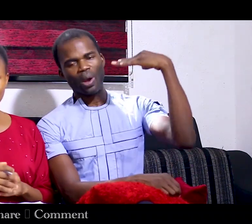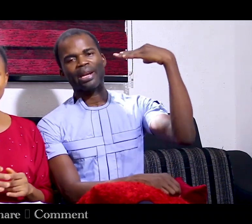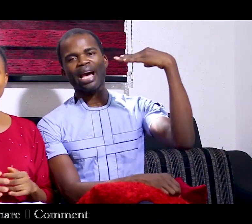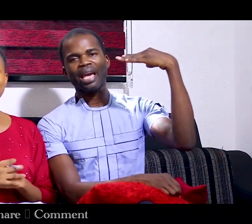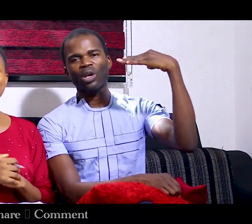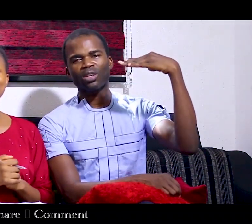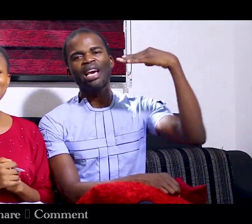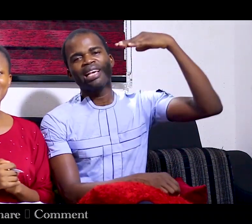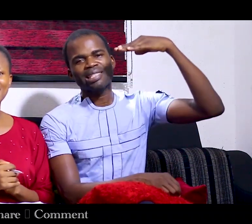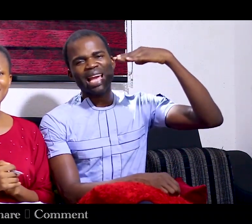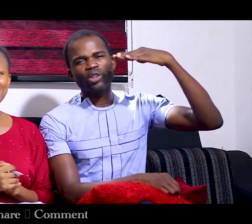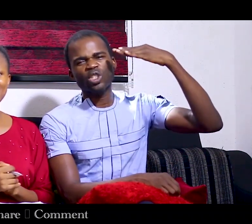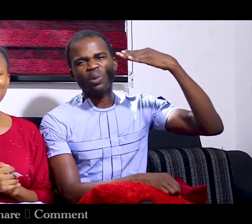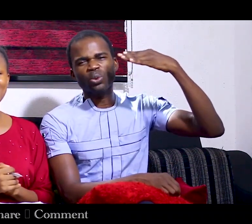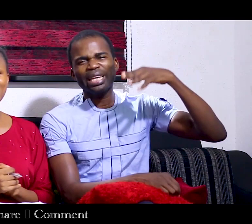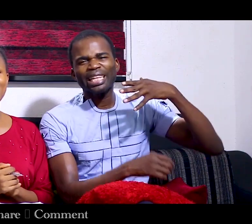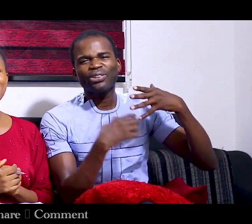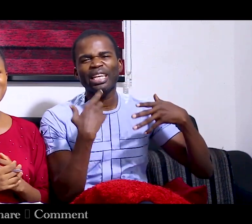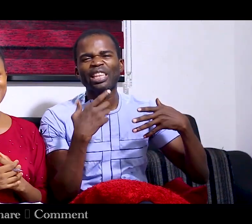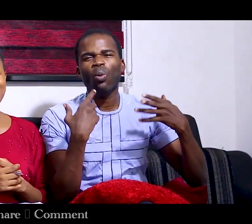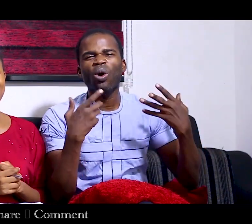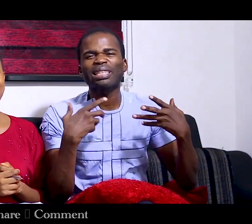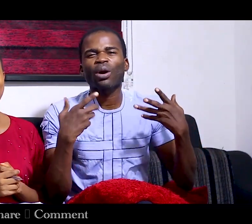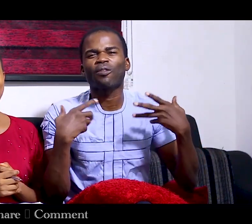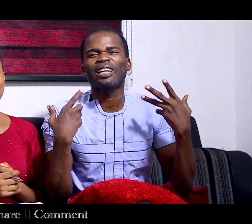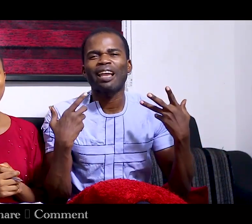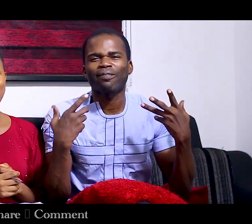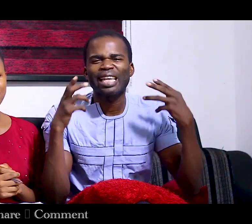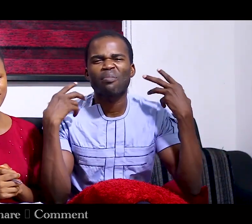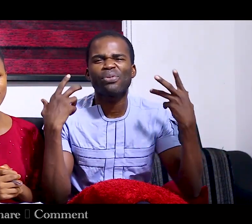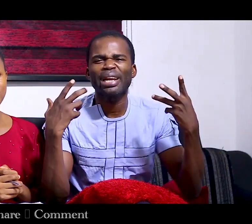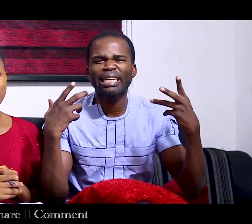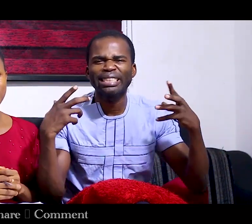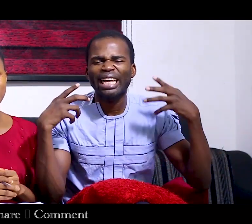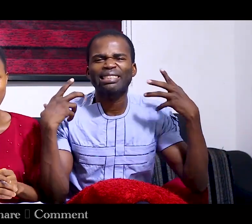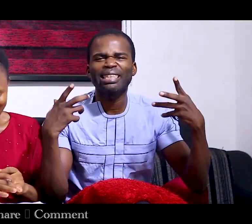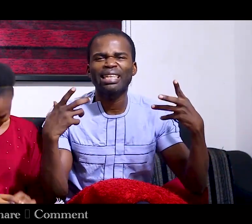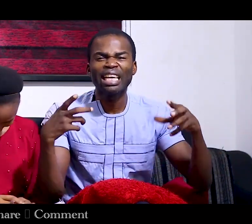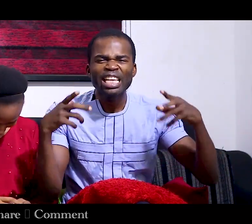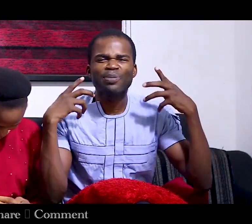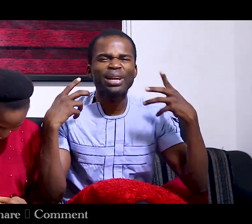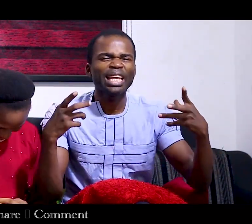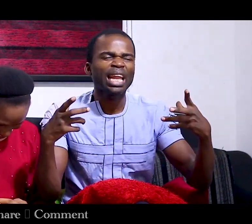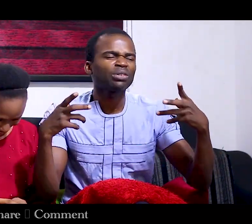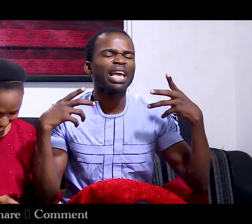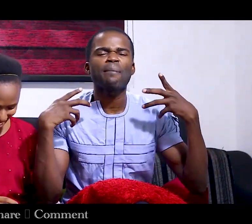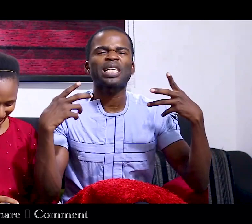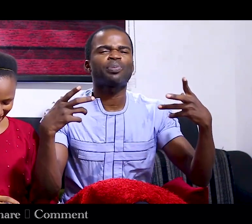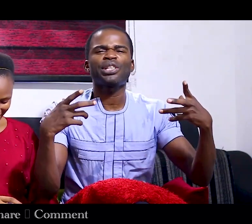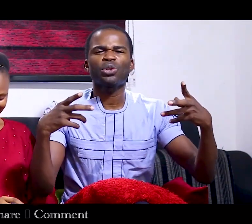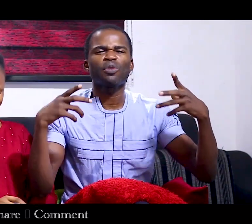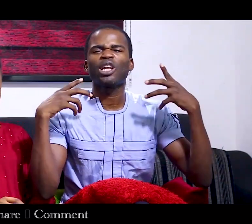always soaring high, because it's like those people, they are drinking the water of life. Their brain, their thinking is bringing now